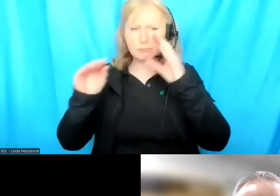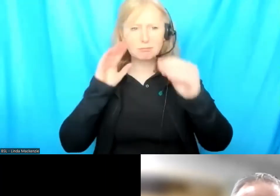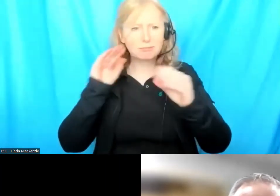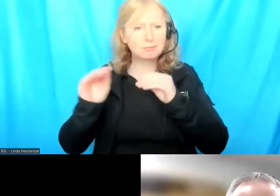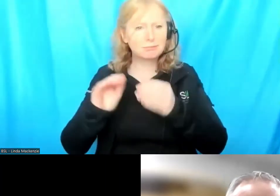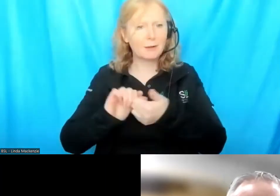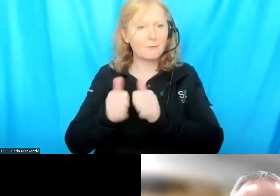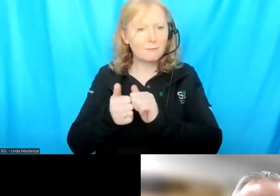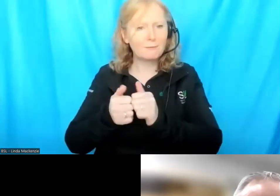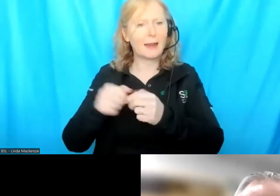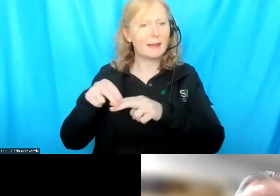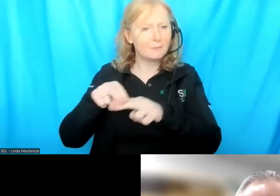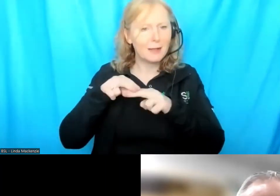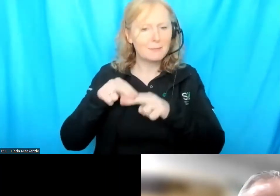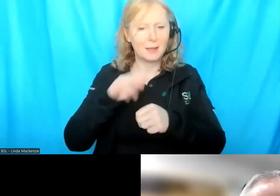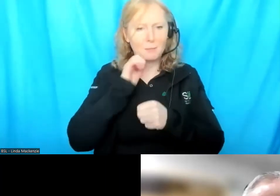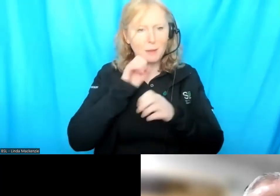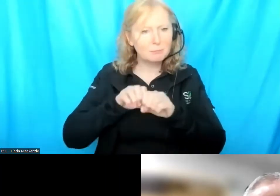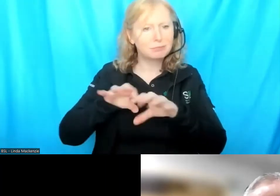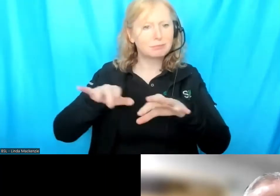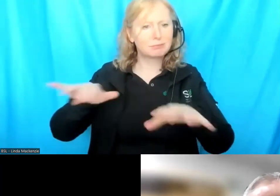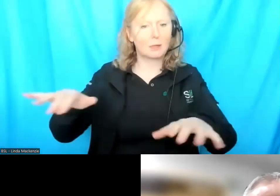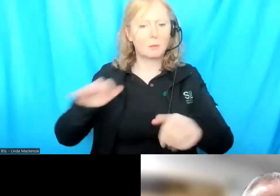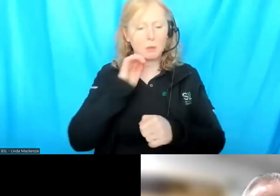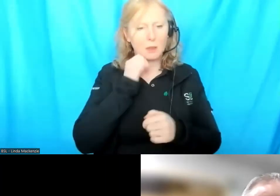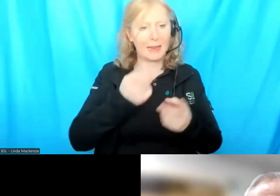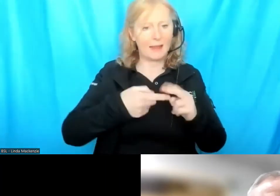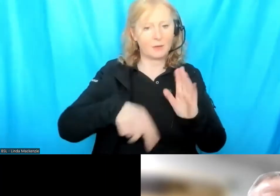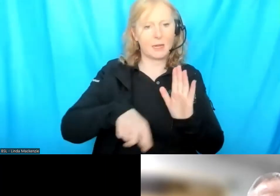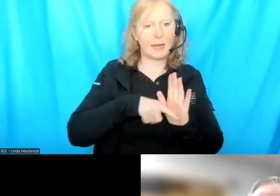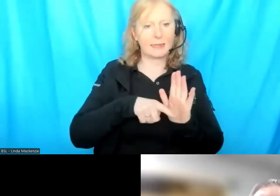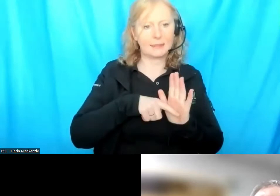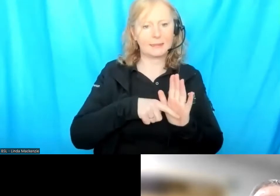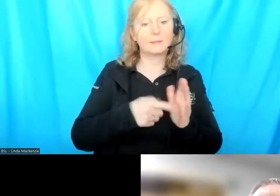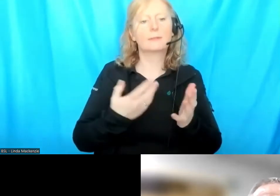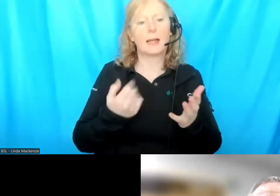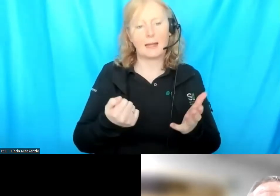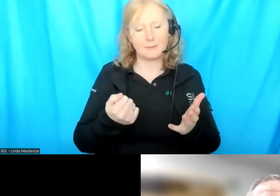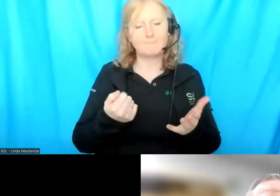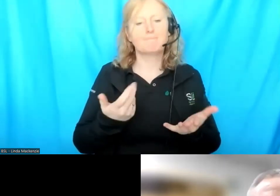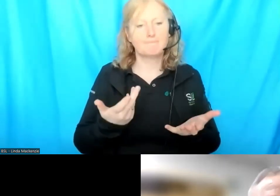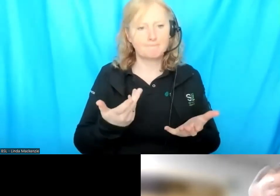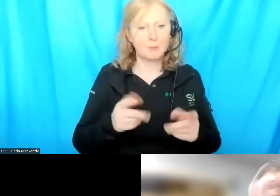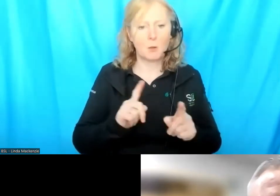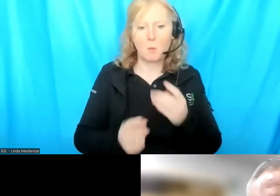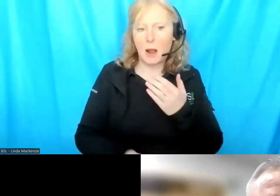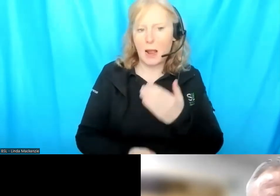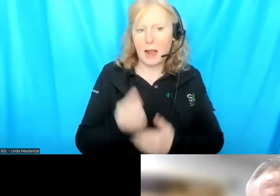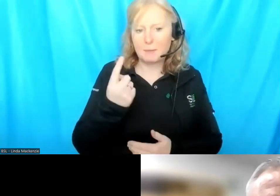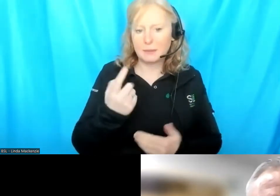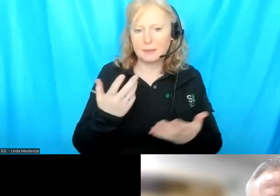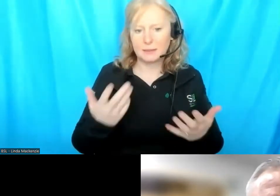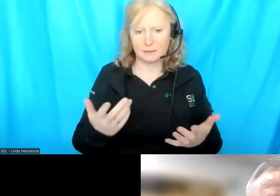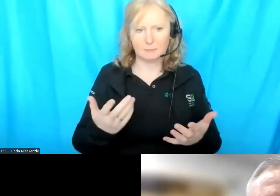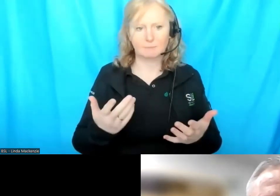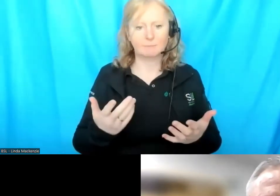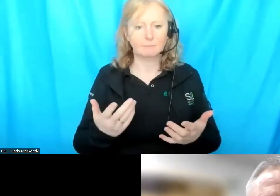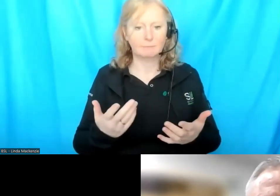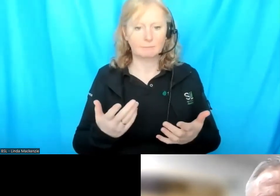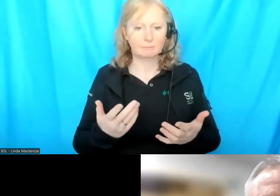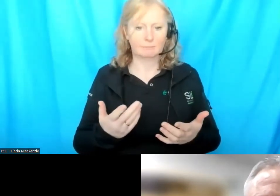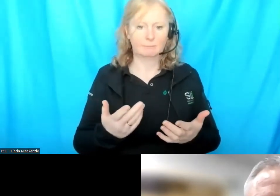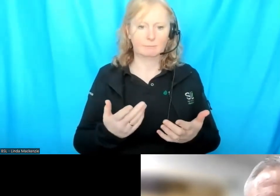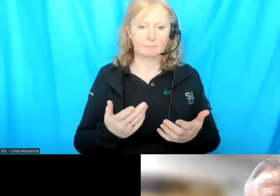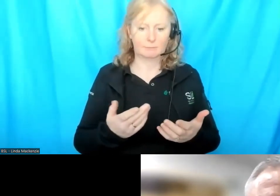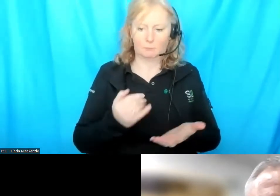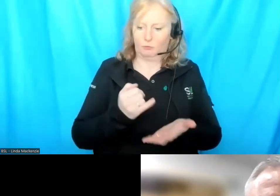always a negative spin if you don't do it right, and and you say, okay, what happens when that? If something's done